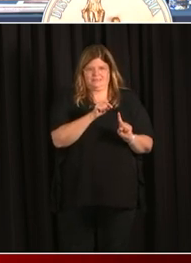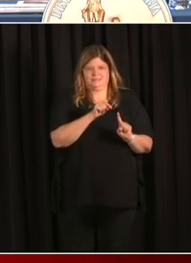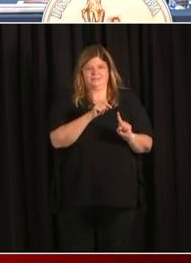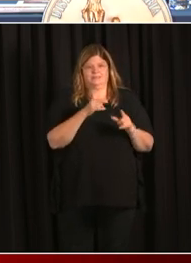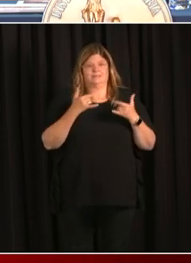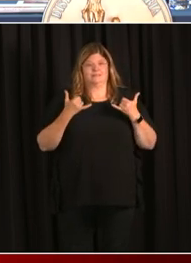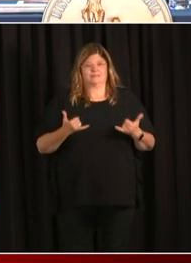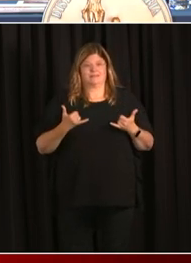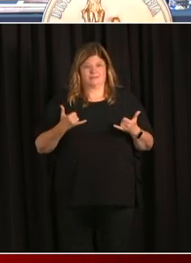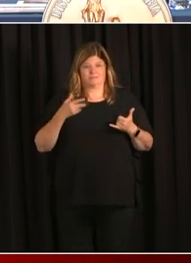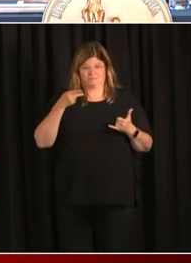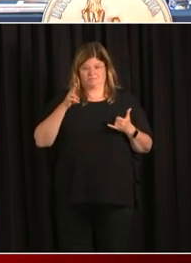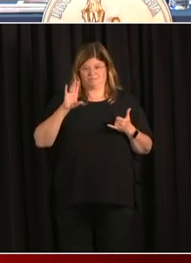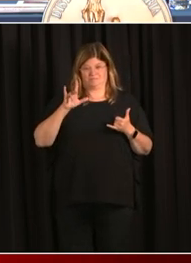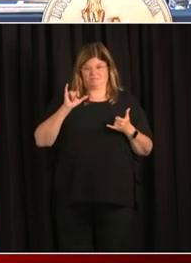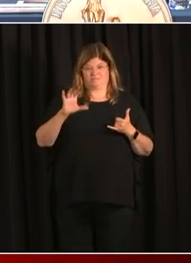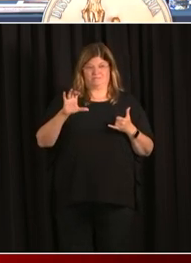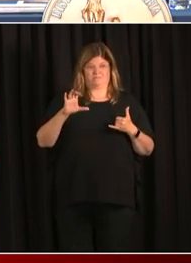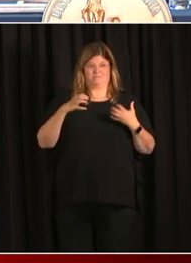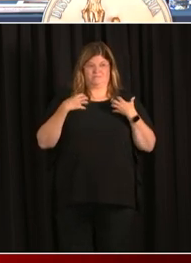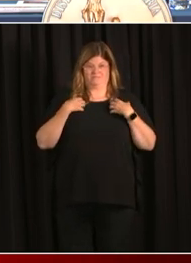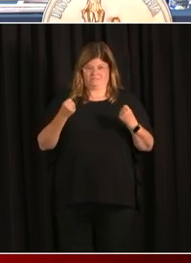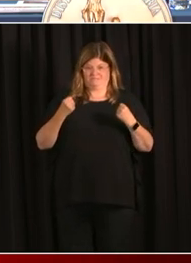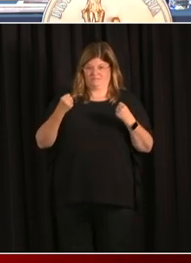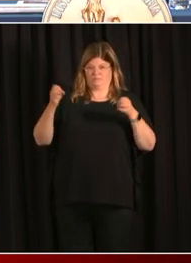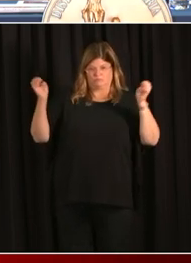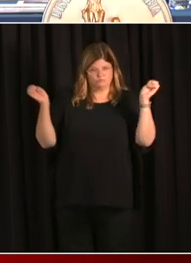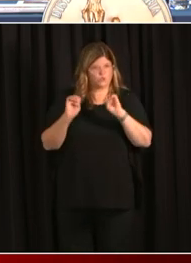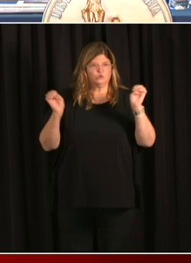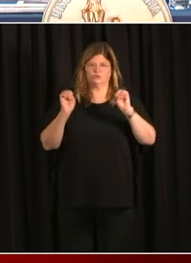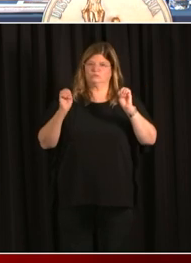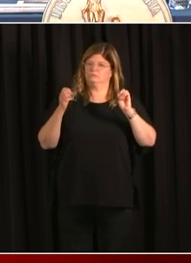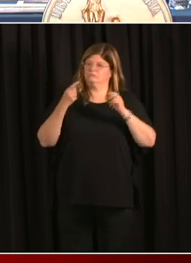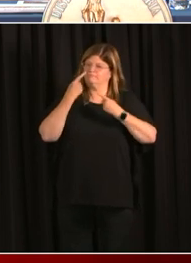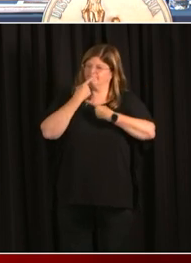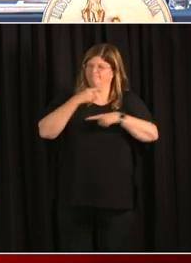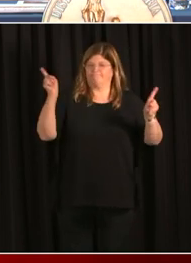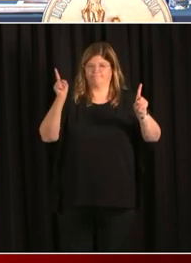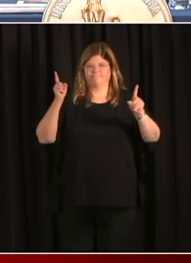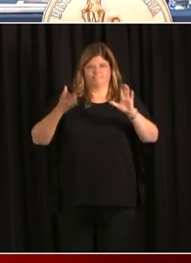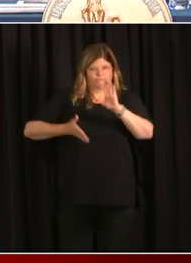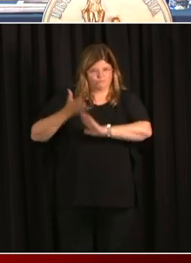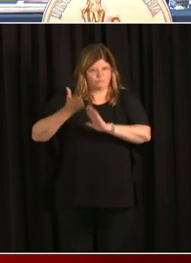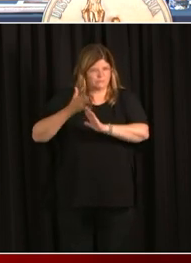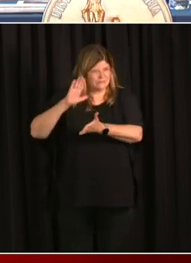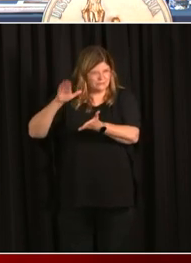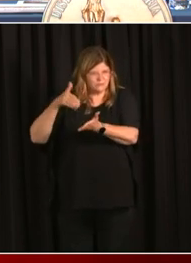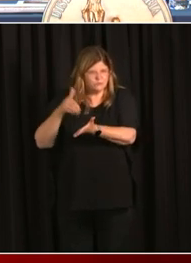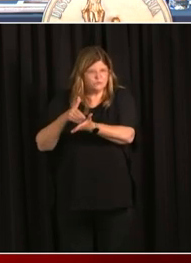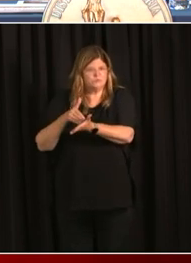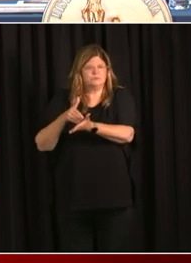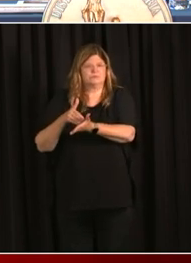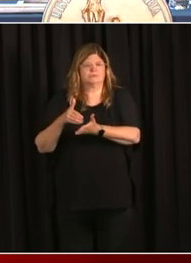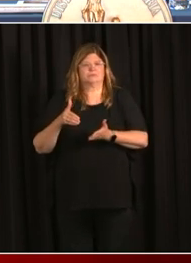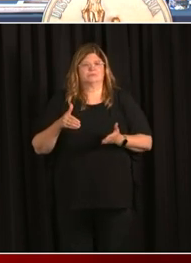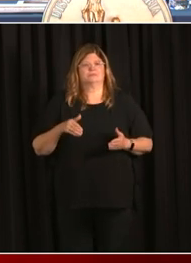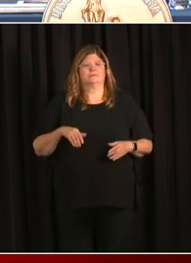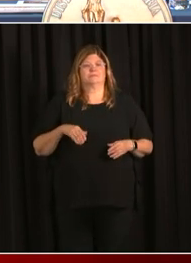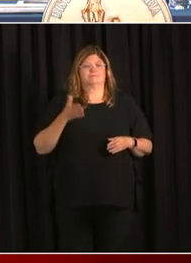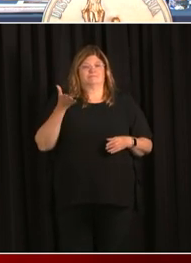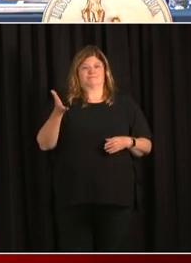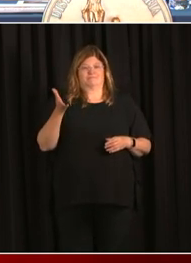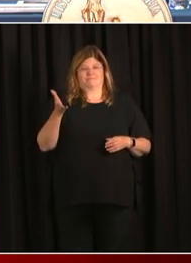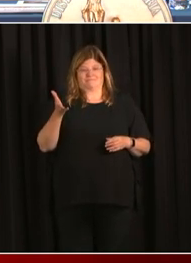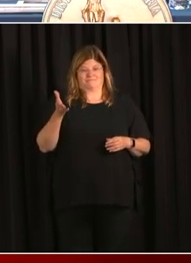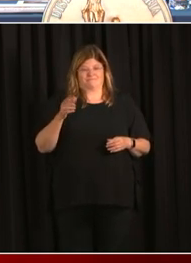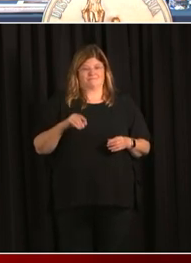declared a public health emergency, and we stood up our Emergency Operations Center at the Department